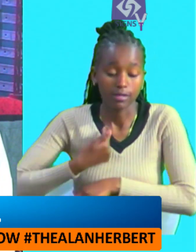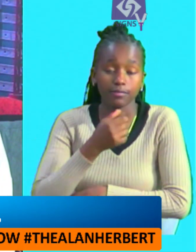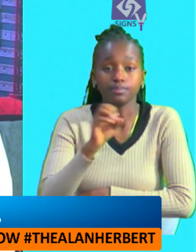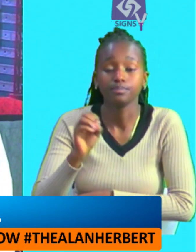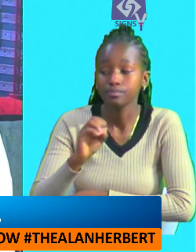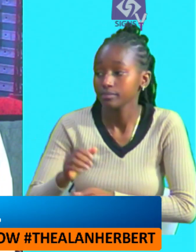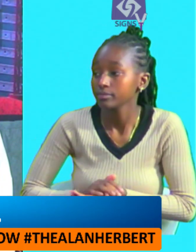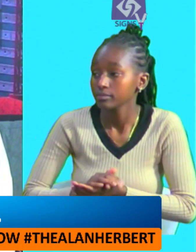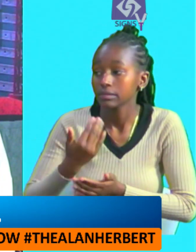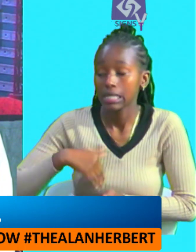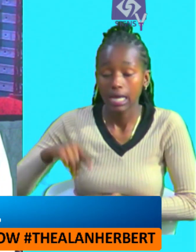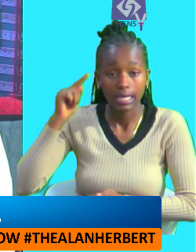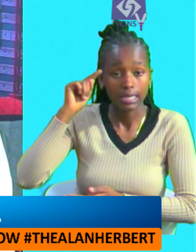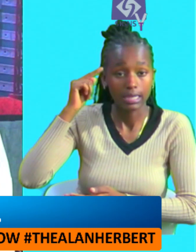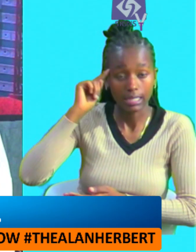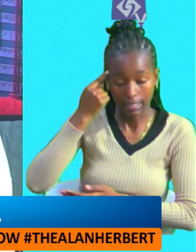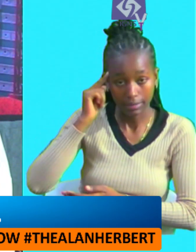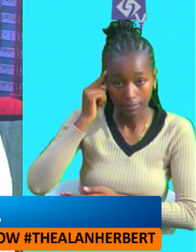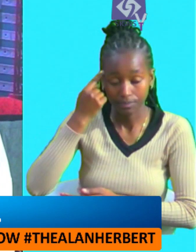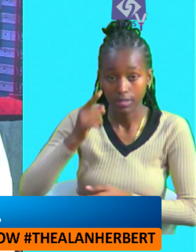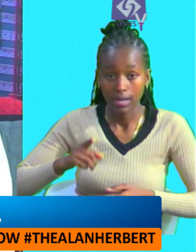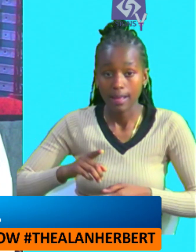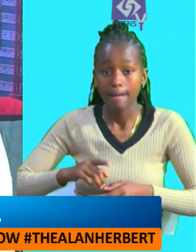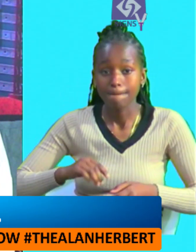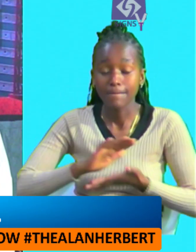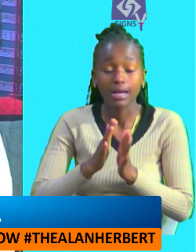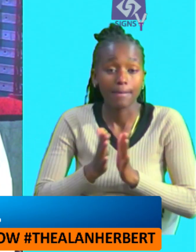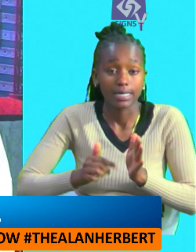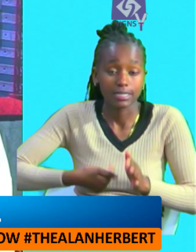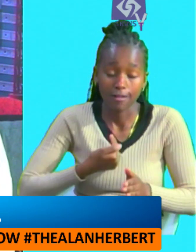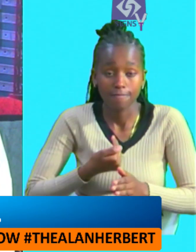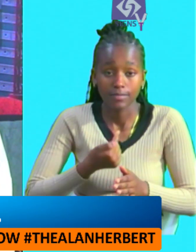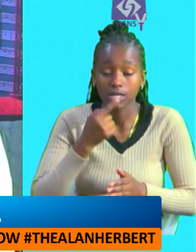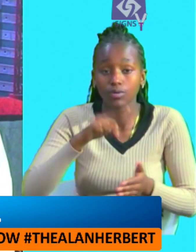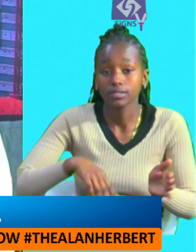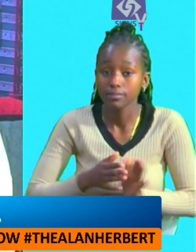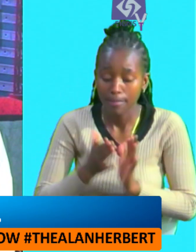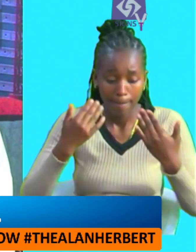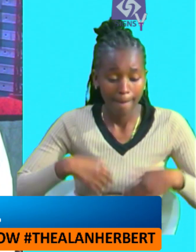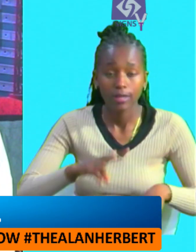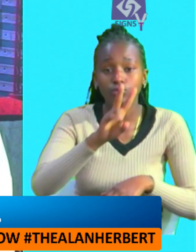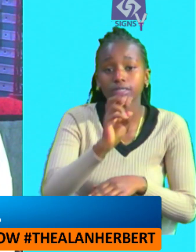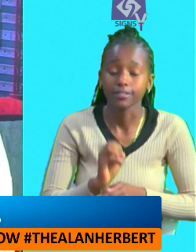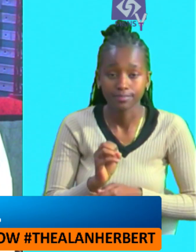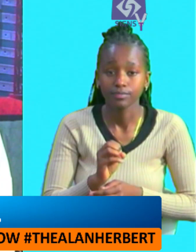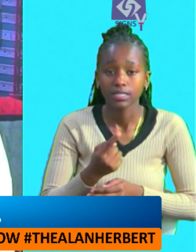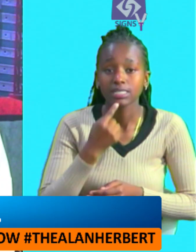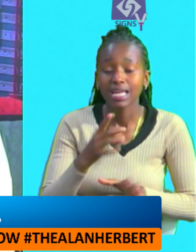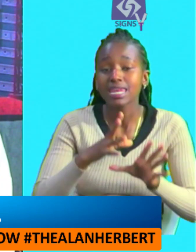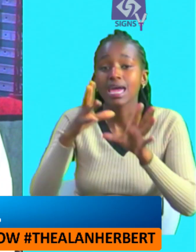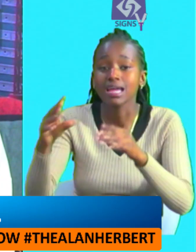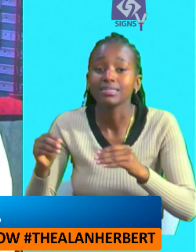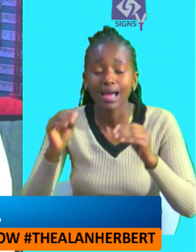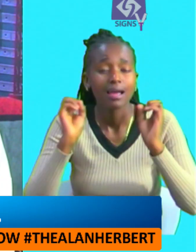that at 25 you should dress like this and at 35 you should dress like this? These are principles that we are impressing upon